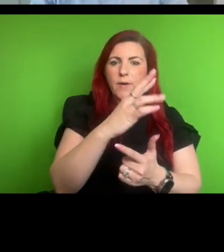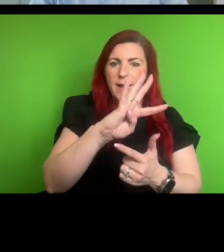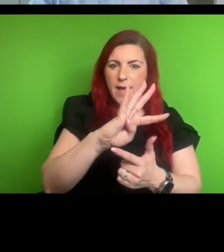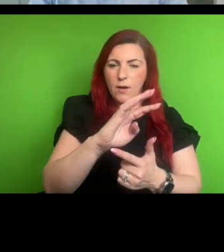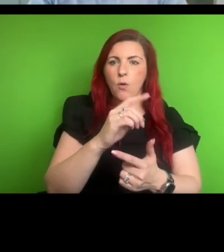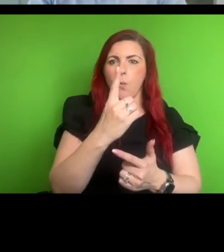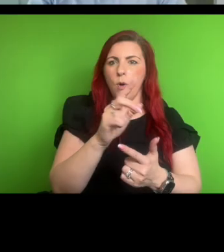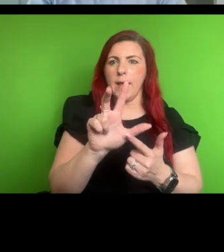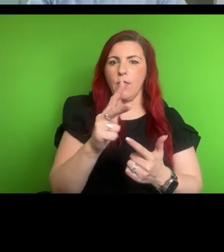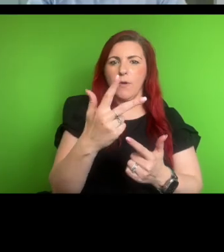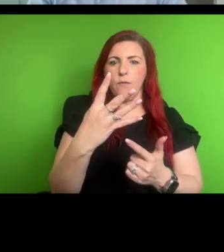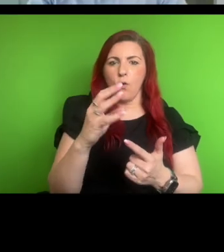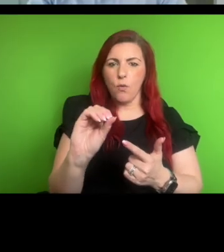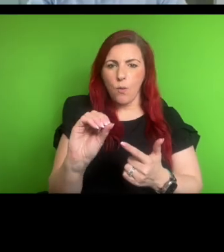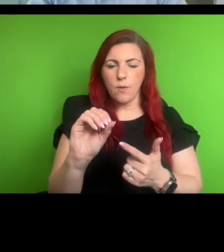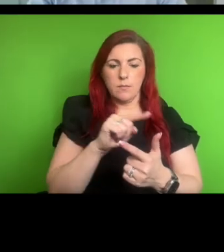18340.